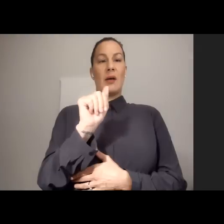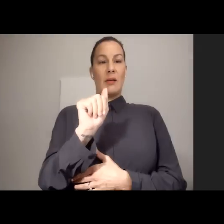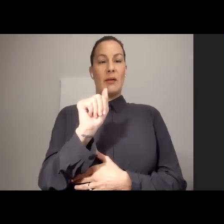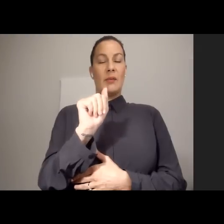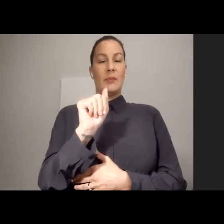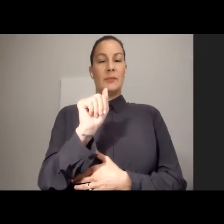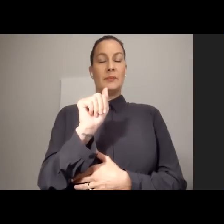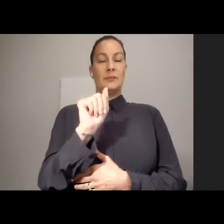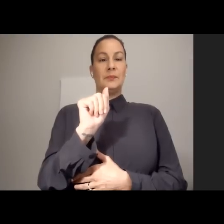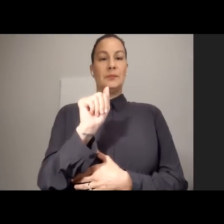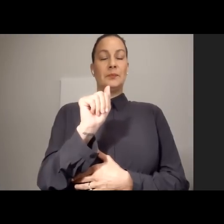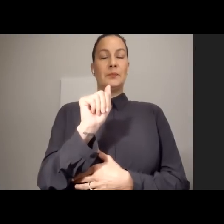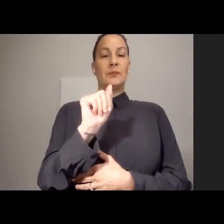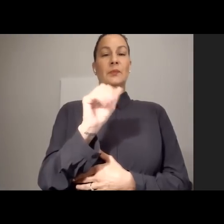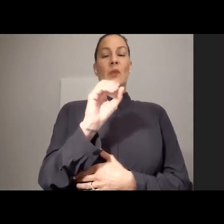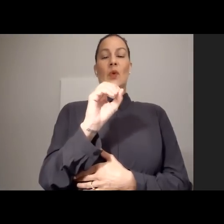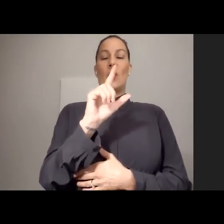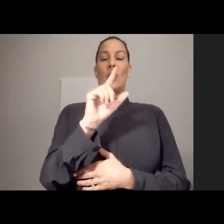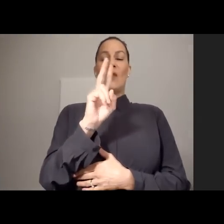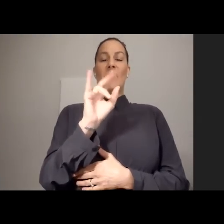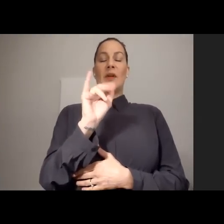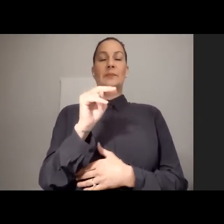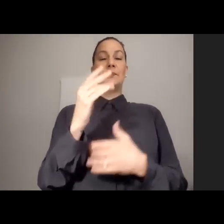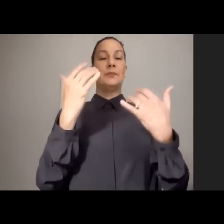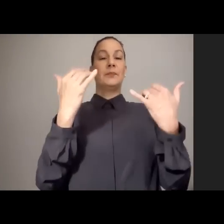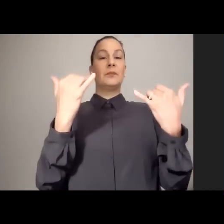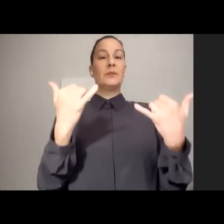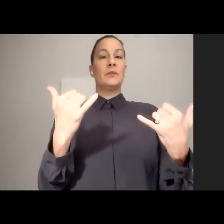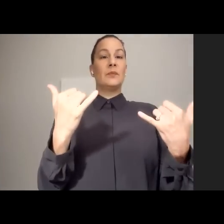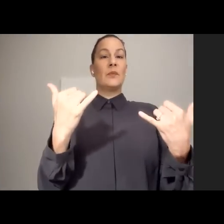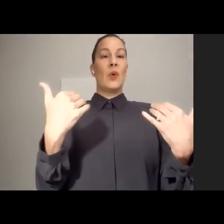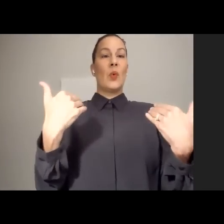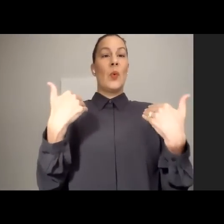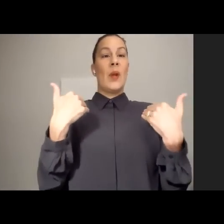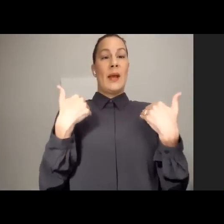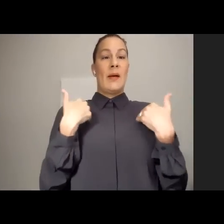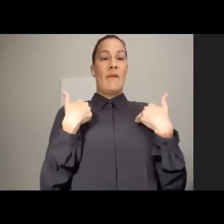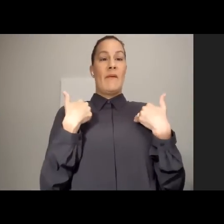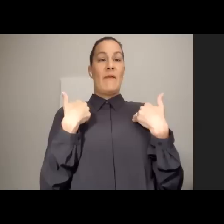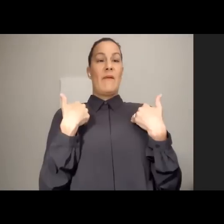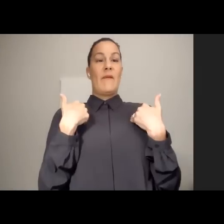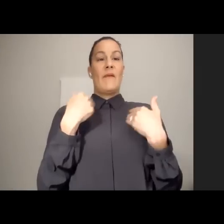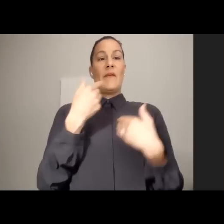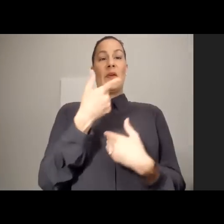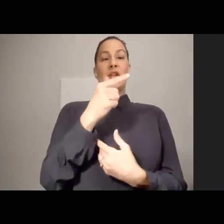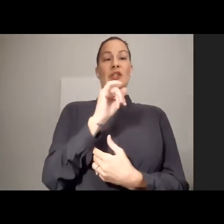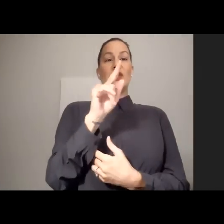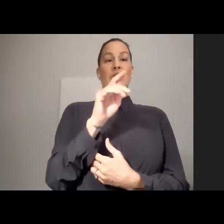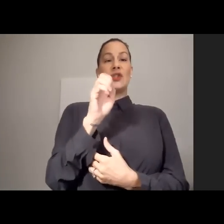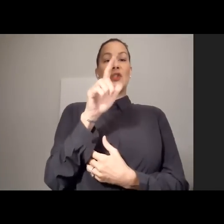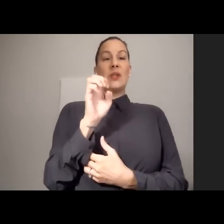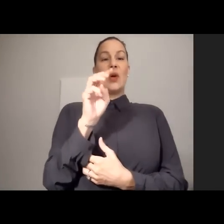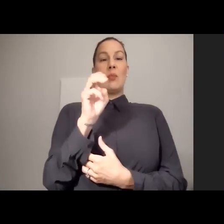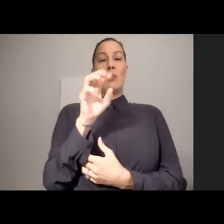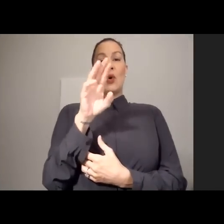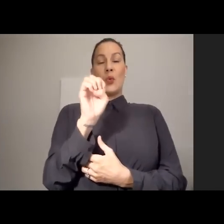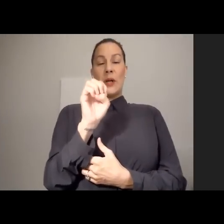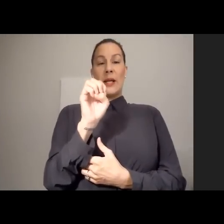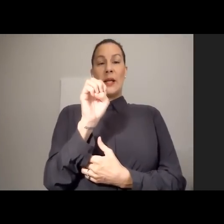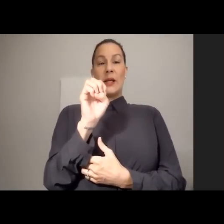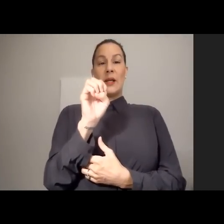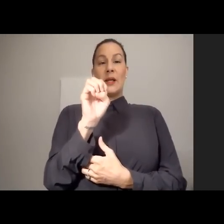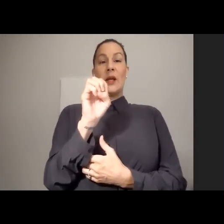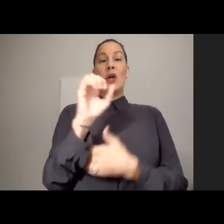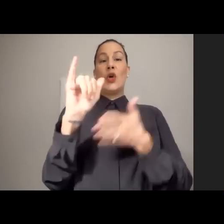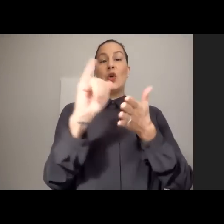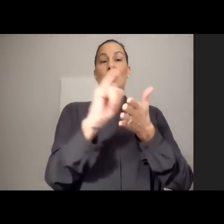stripper and stripper advocate. She founded the hashtag NYC stripper strike movement to protest New York